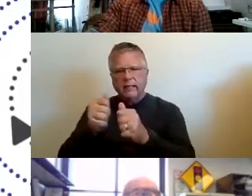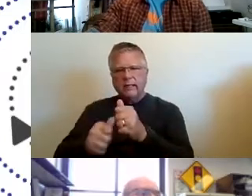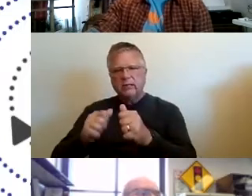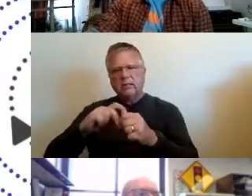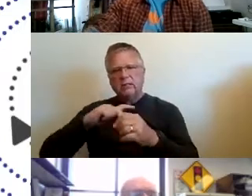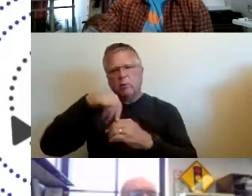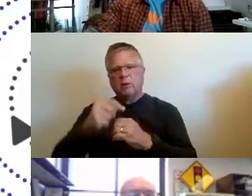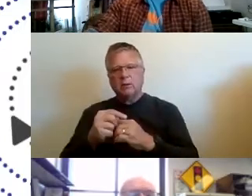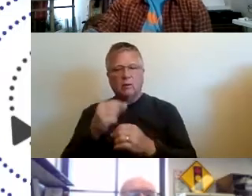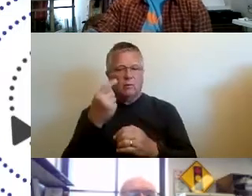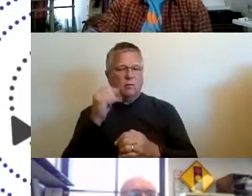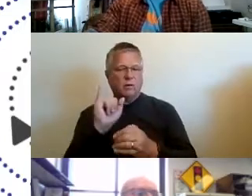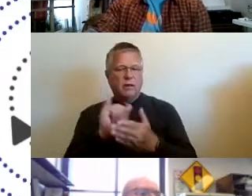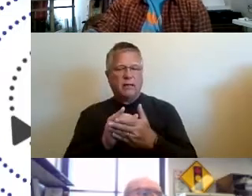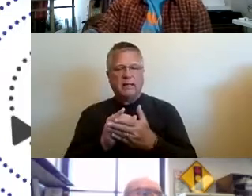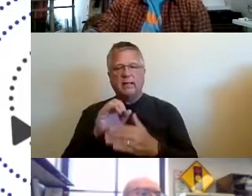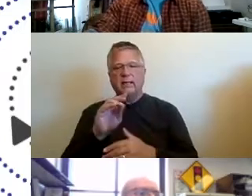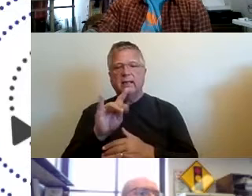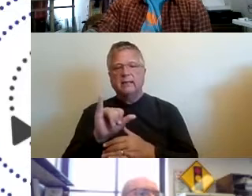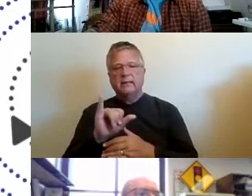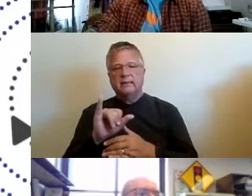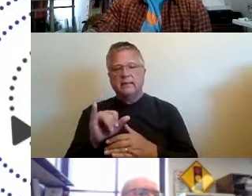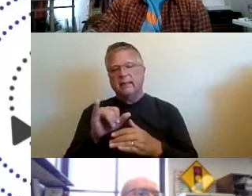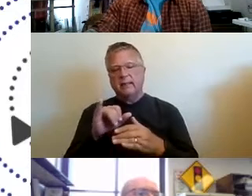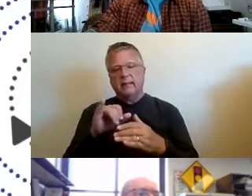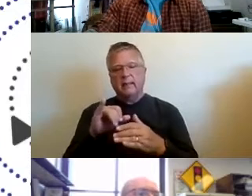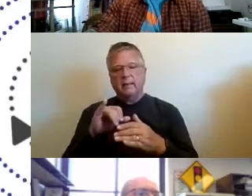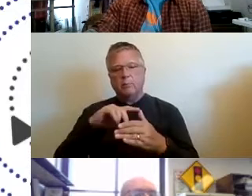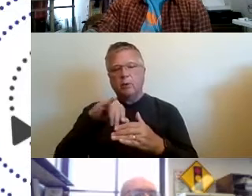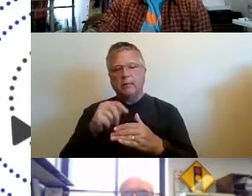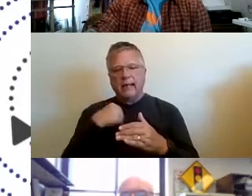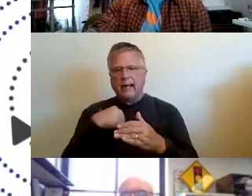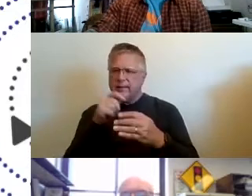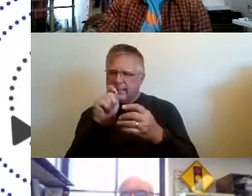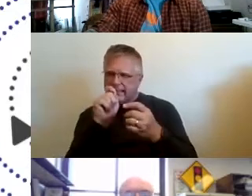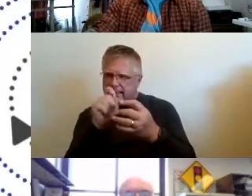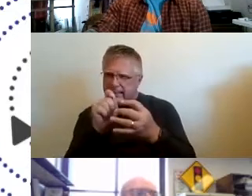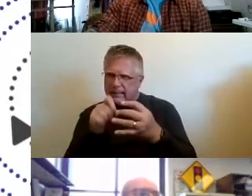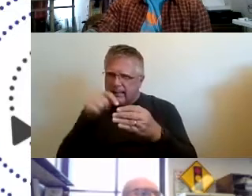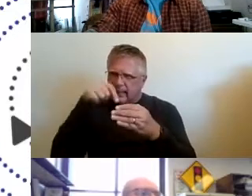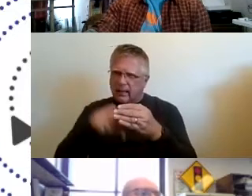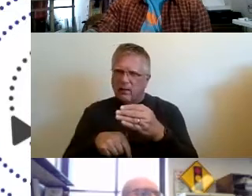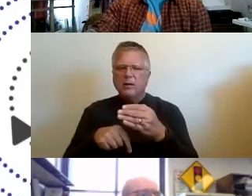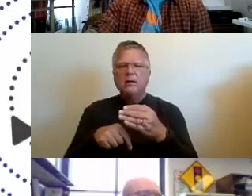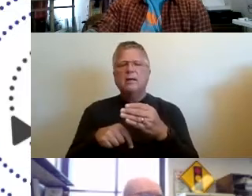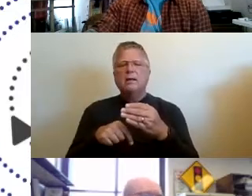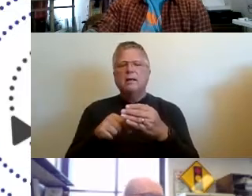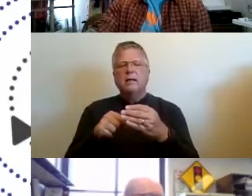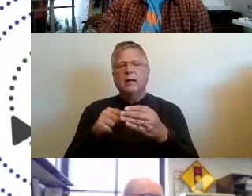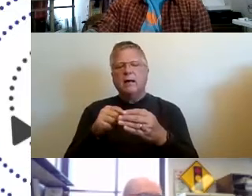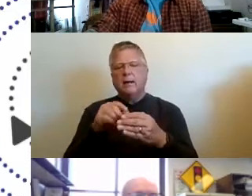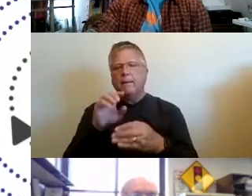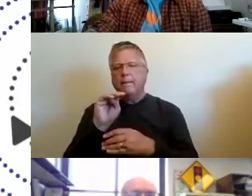that, City Planning Department Engagement Guide actually have a detailed explanation of a 10-factor public impact